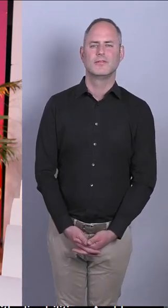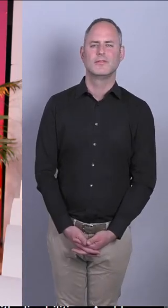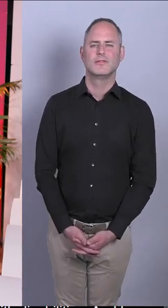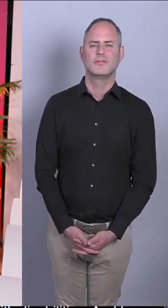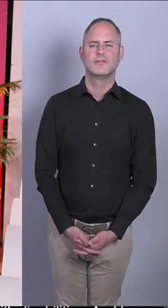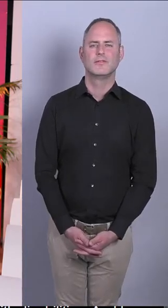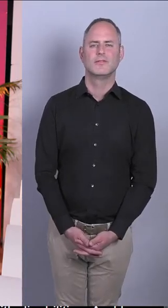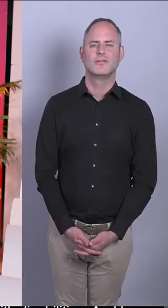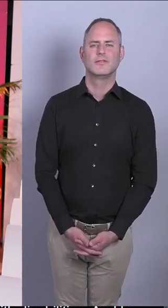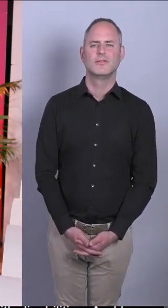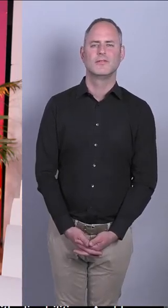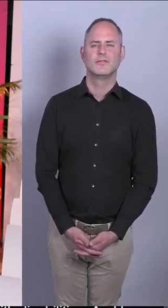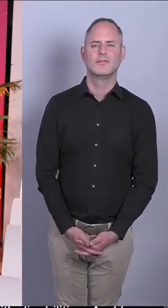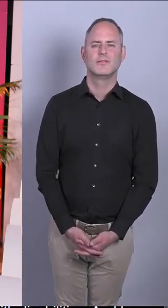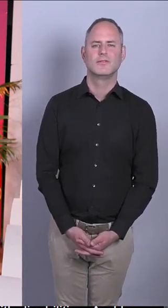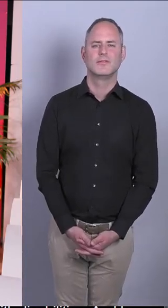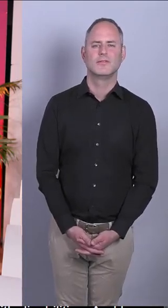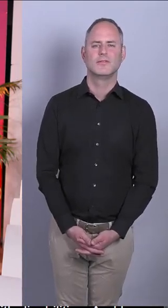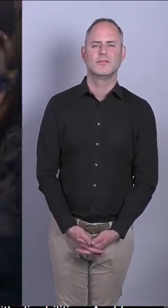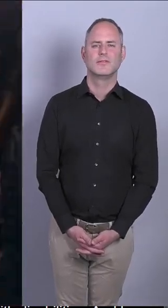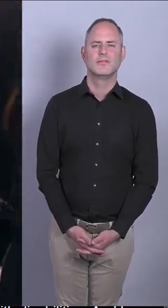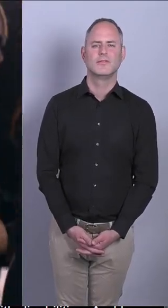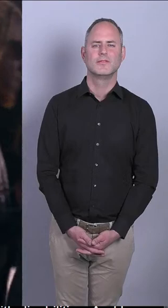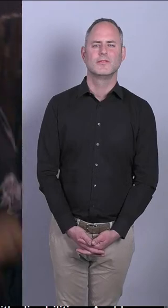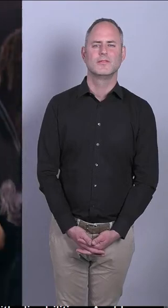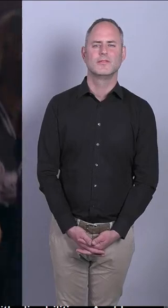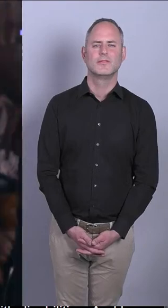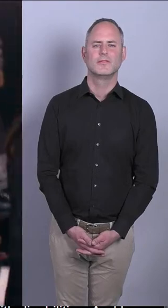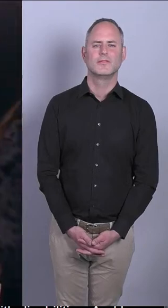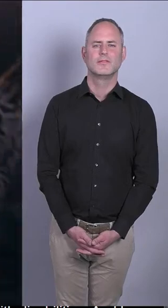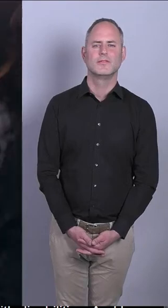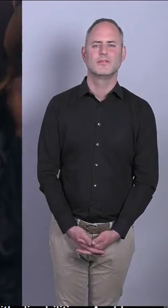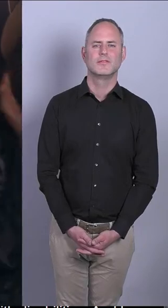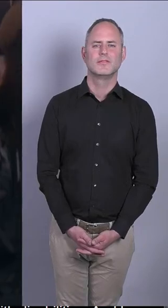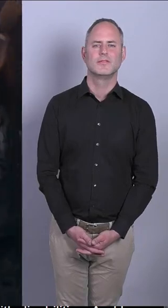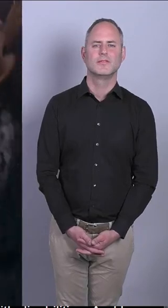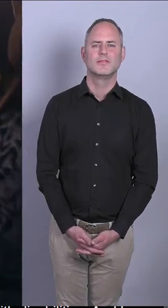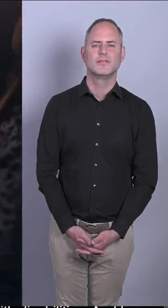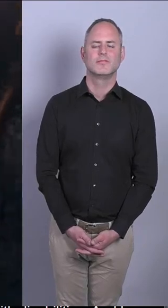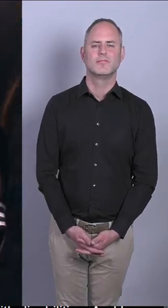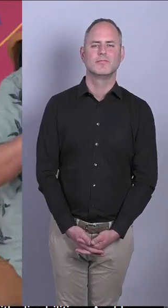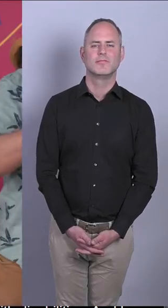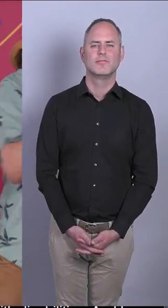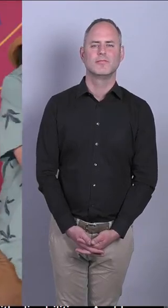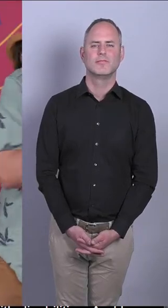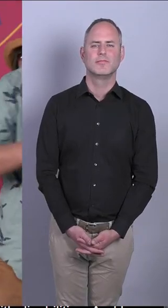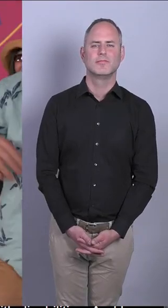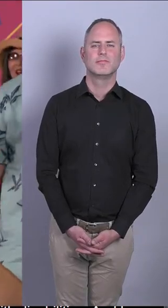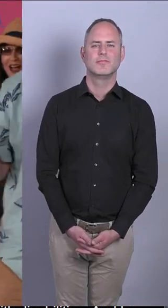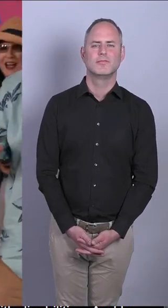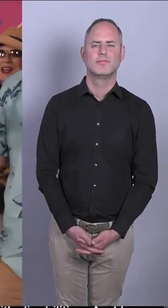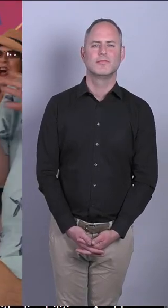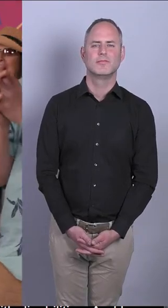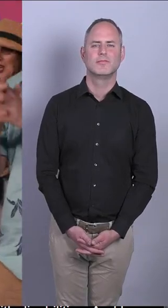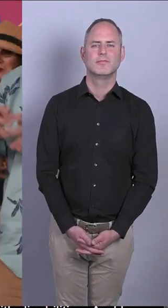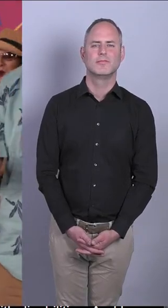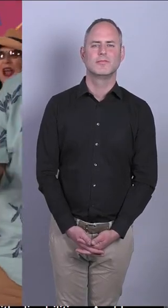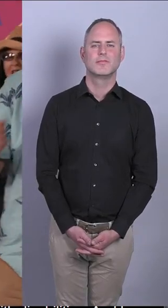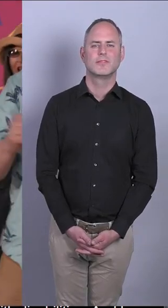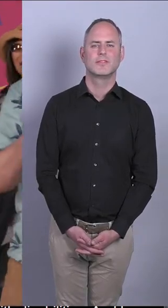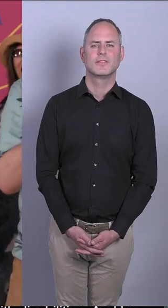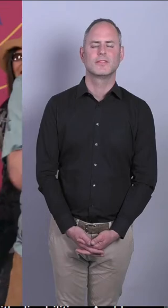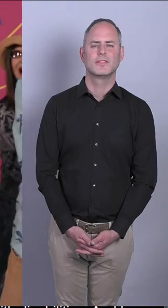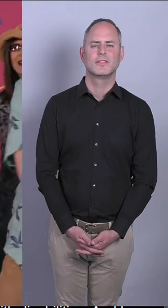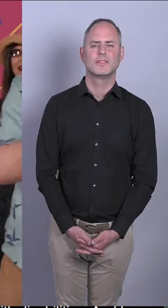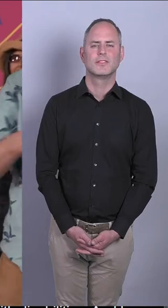Die Kapitäne, sie steuern ein starkes Schiff. Und die Mannschaft, die hat wieder mal alles im Griff. Der Kurs ist klar, wir sitzen alle in einem